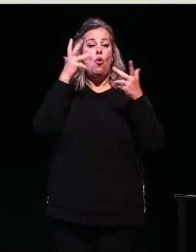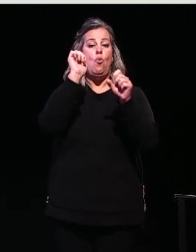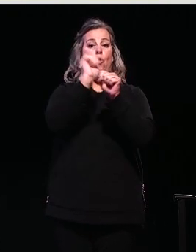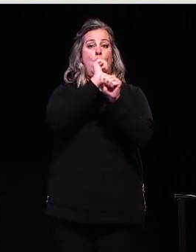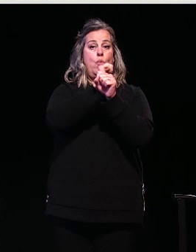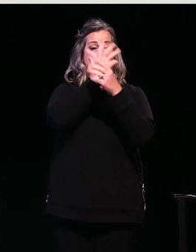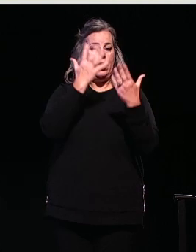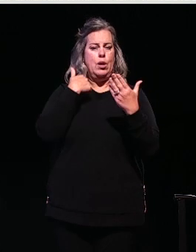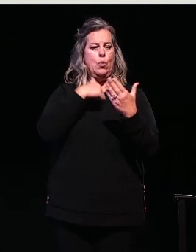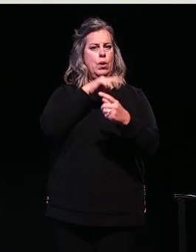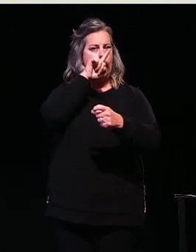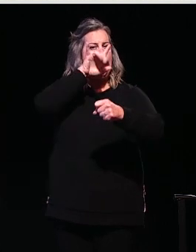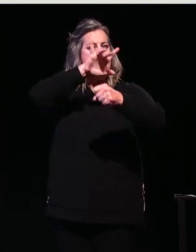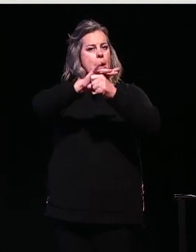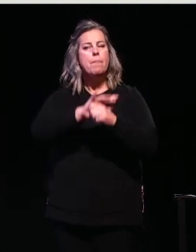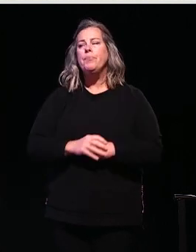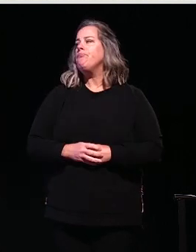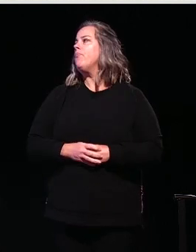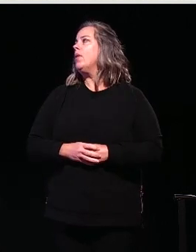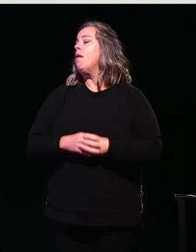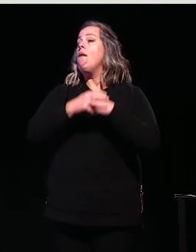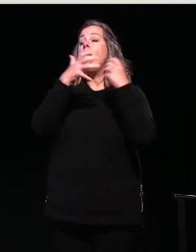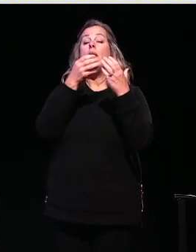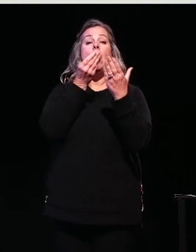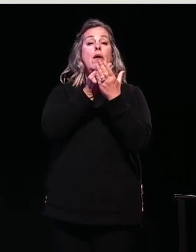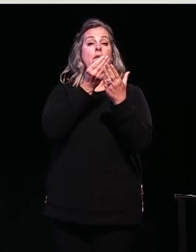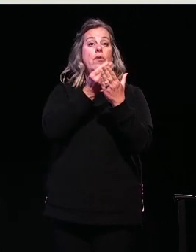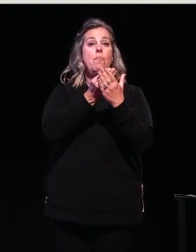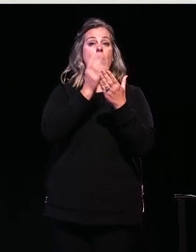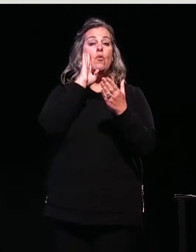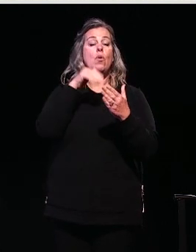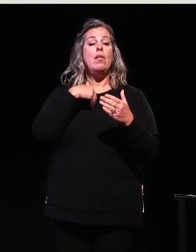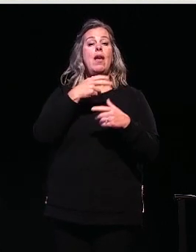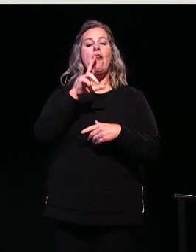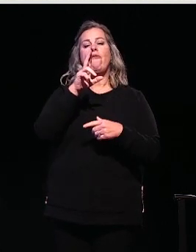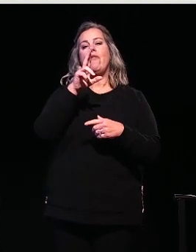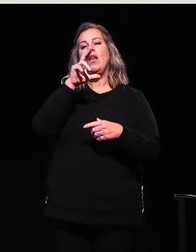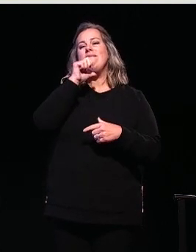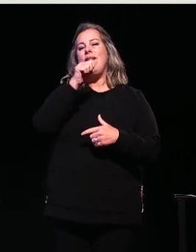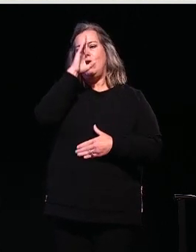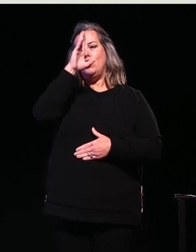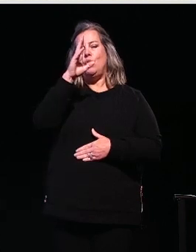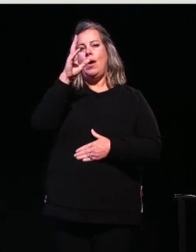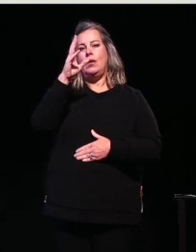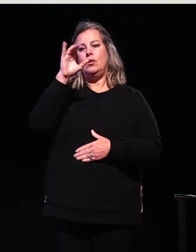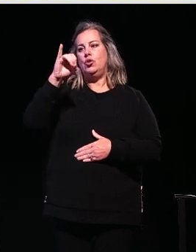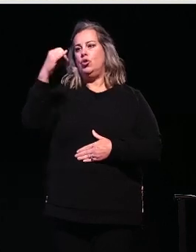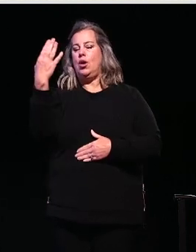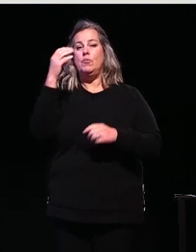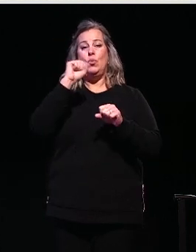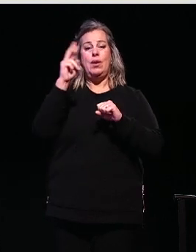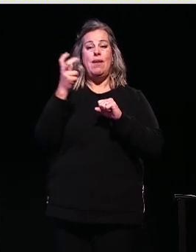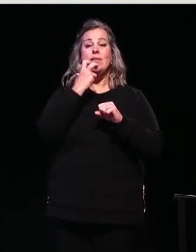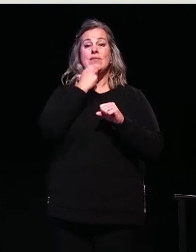committed to this. A lot of this revenue unlock will have some indirect job growths as well. If we can save 50 to 100% of a farmer's yield,